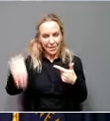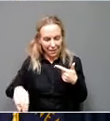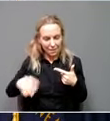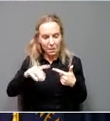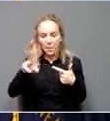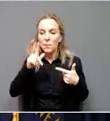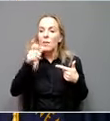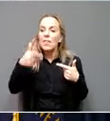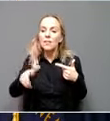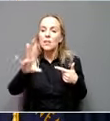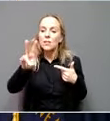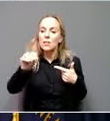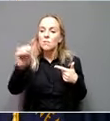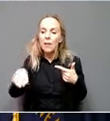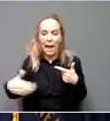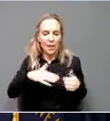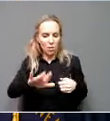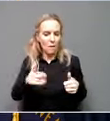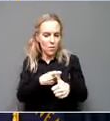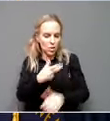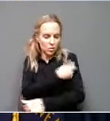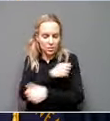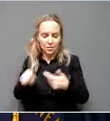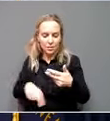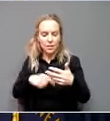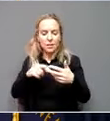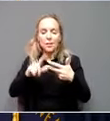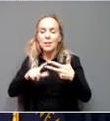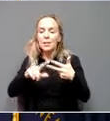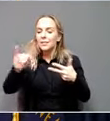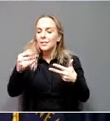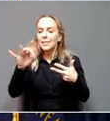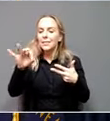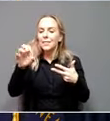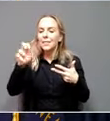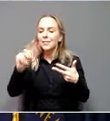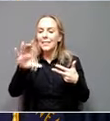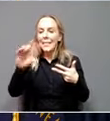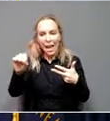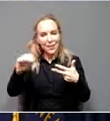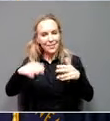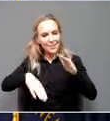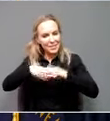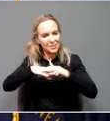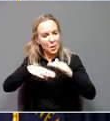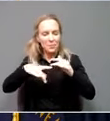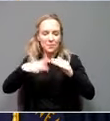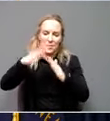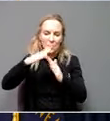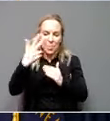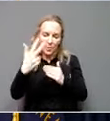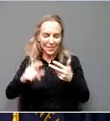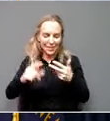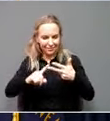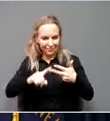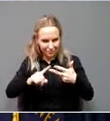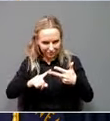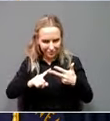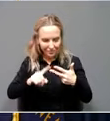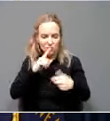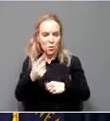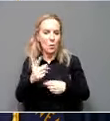County has had at least their first shot of hope. Jefferson County, breaking the top 3, 67% Jefferson County residents having at least one